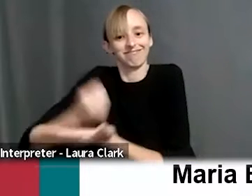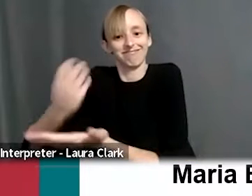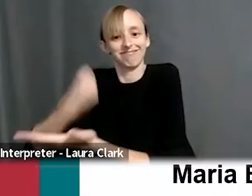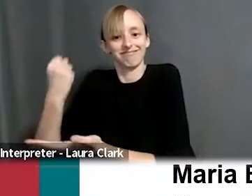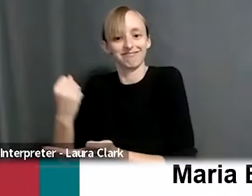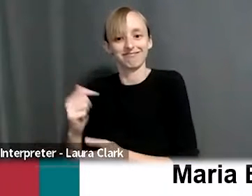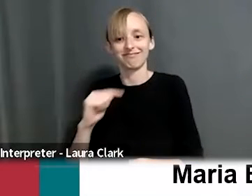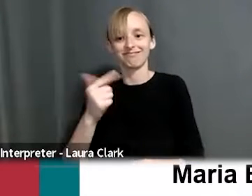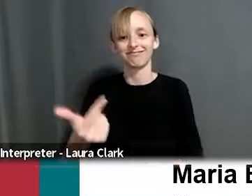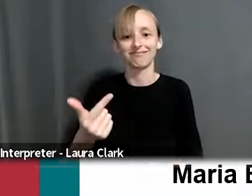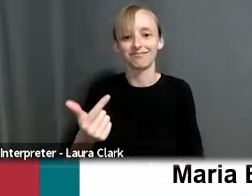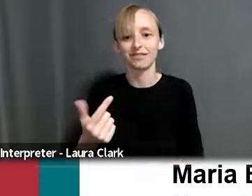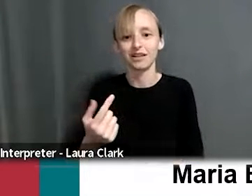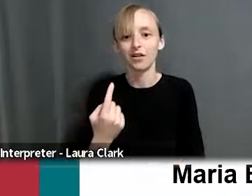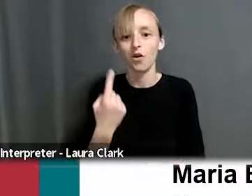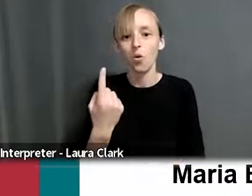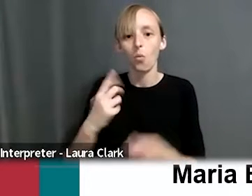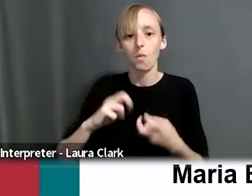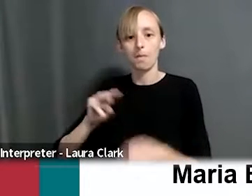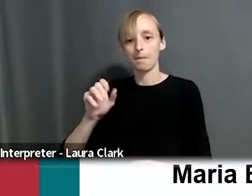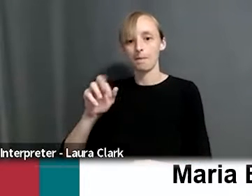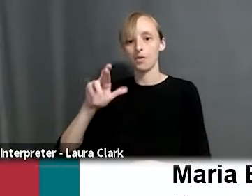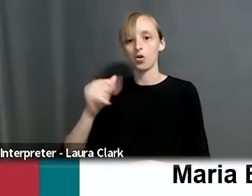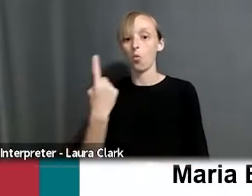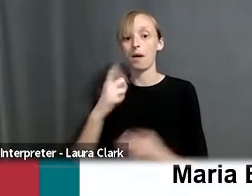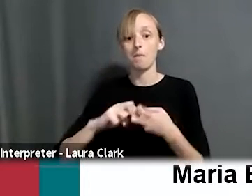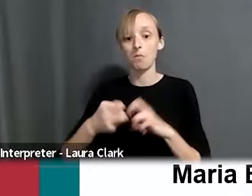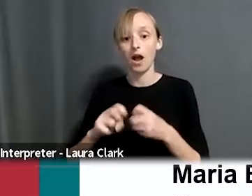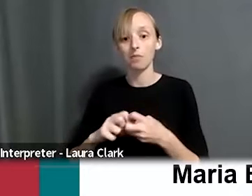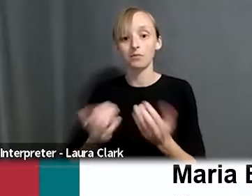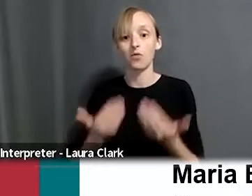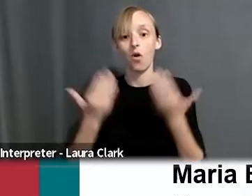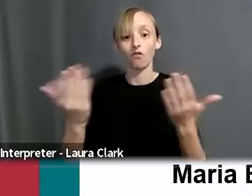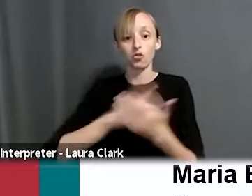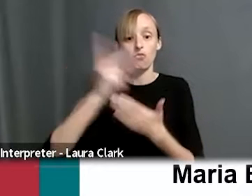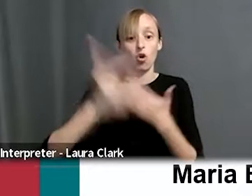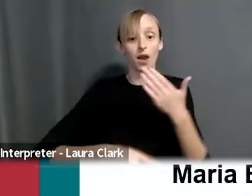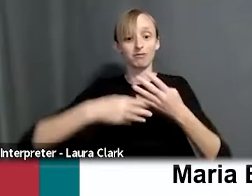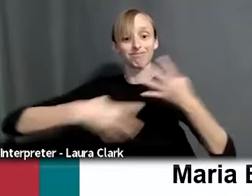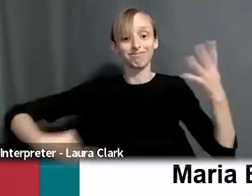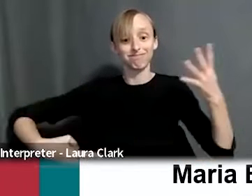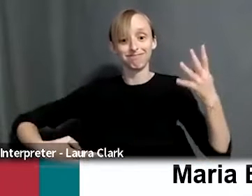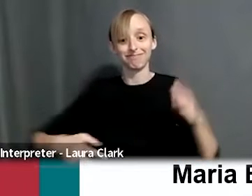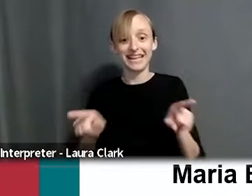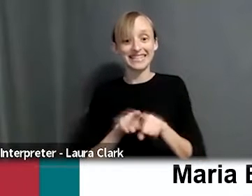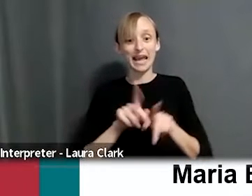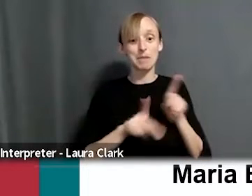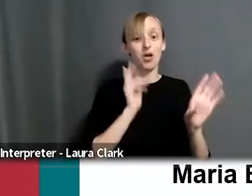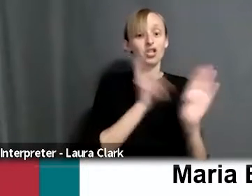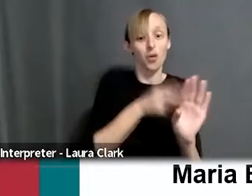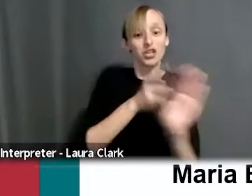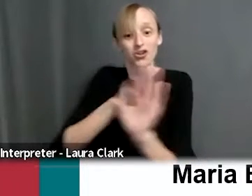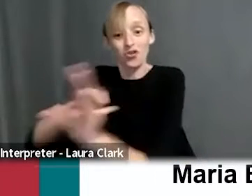That's Go ahead. that's one of the problems that we have, is that we offer so many programs. The same people are playing all of them, because once